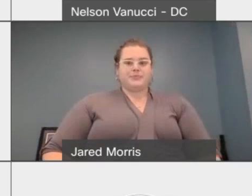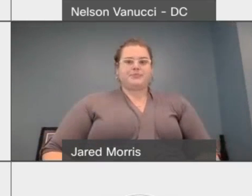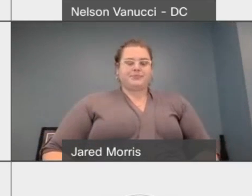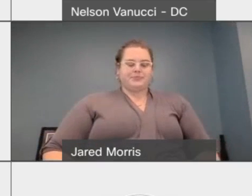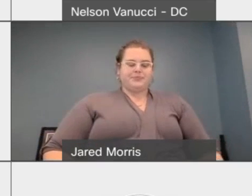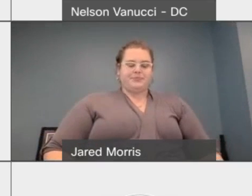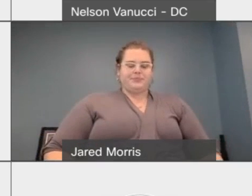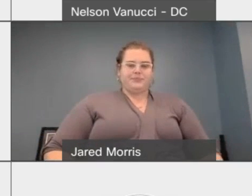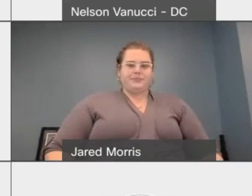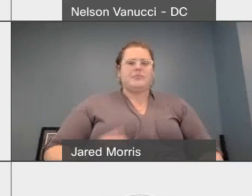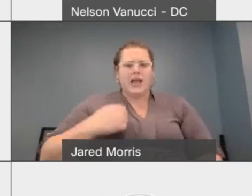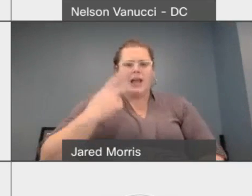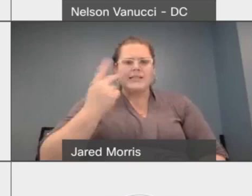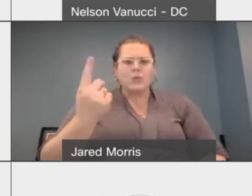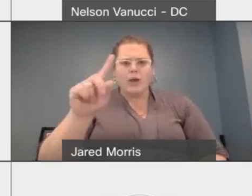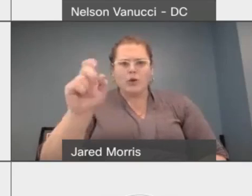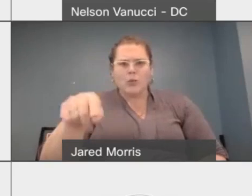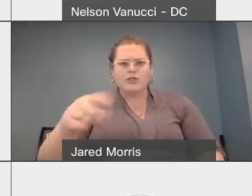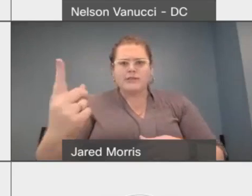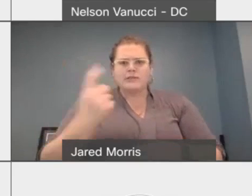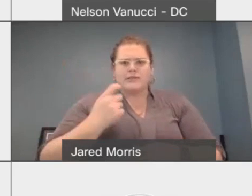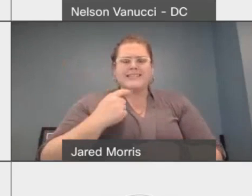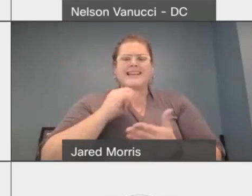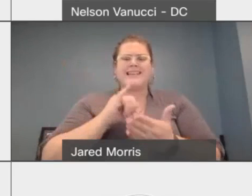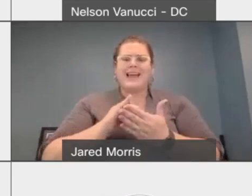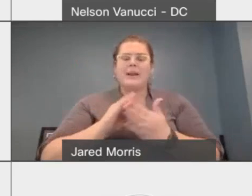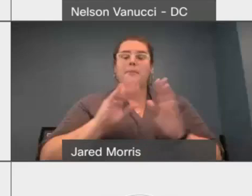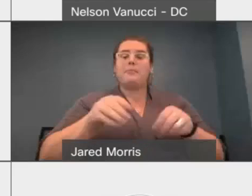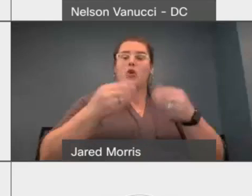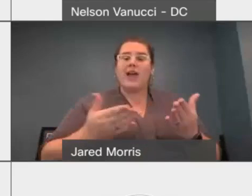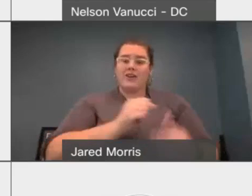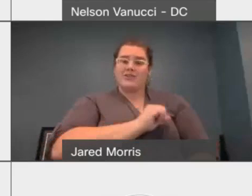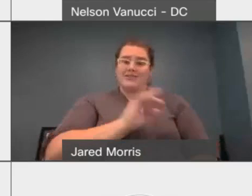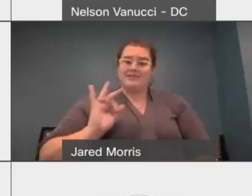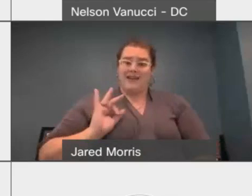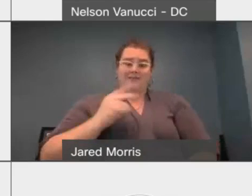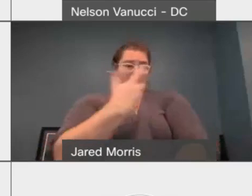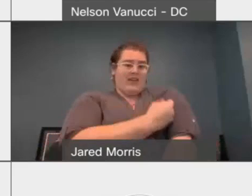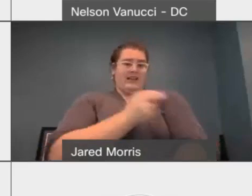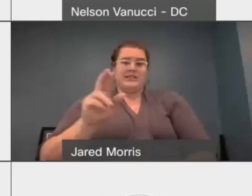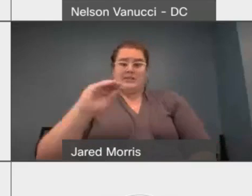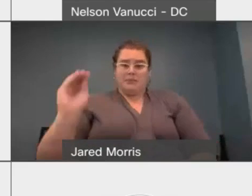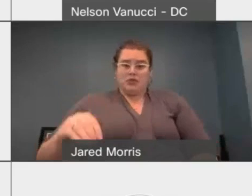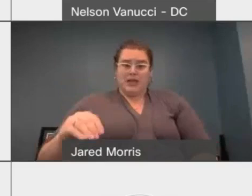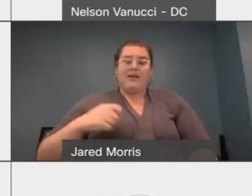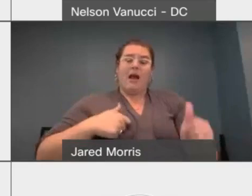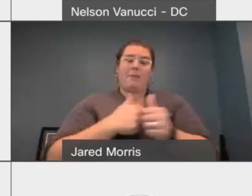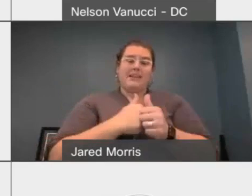So I see one question is, when was the provider staff vaccination rate last updated? That will be